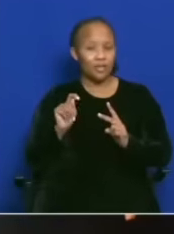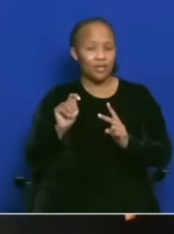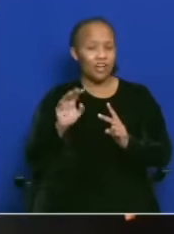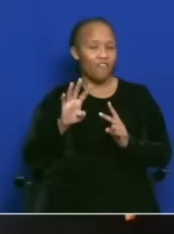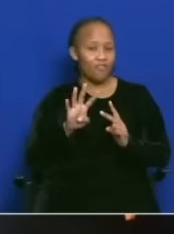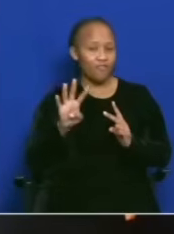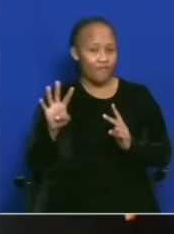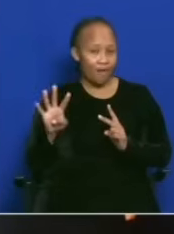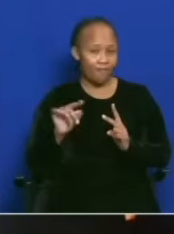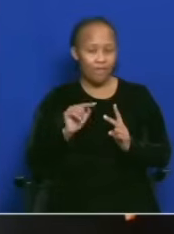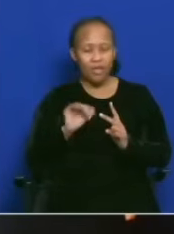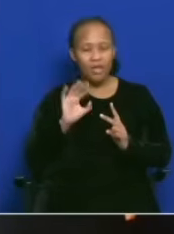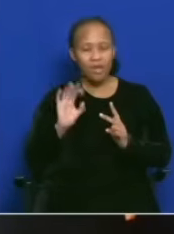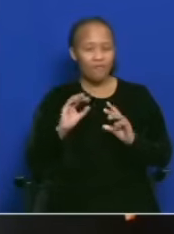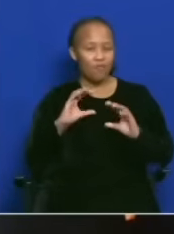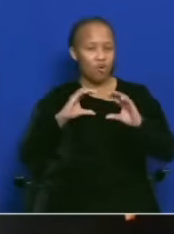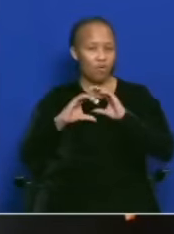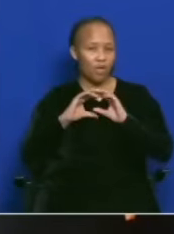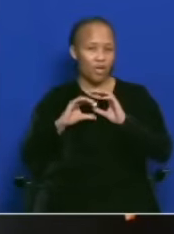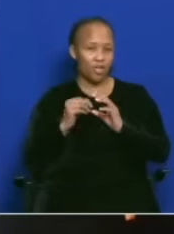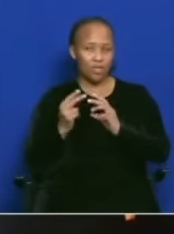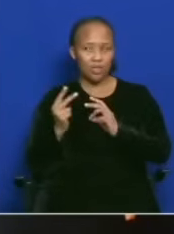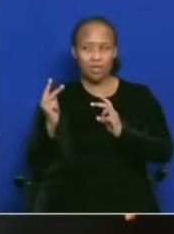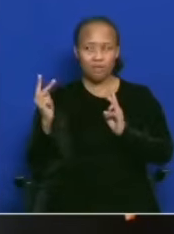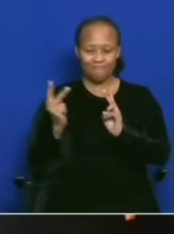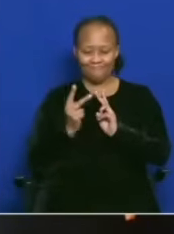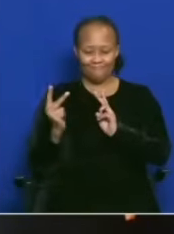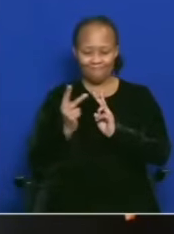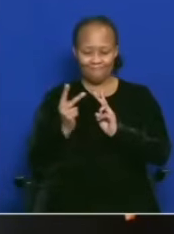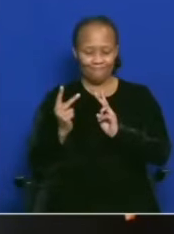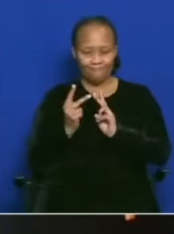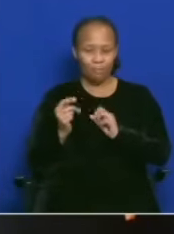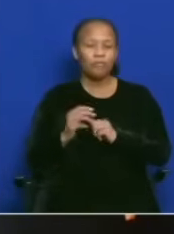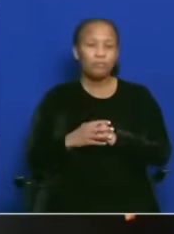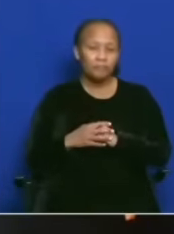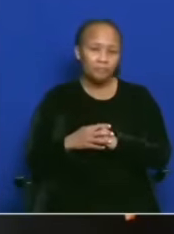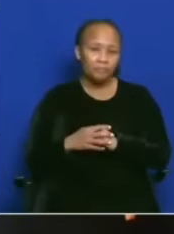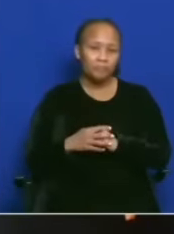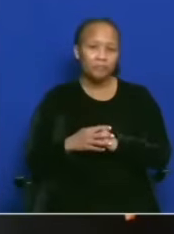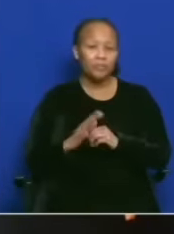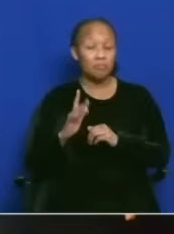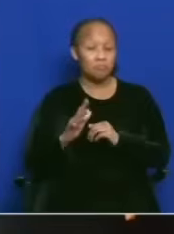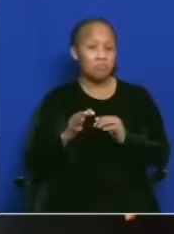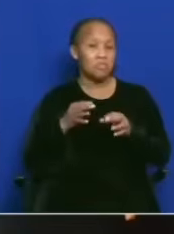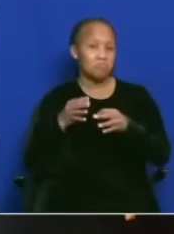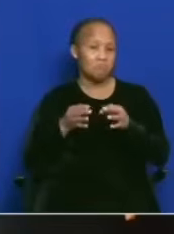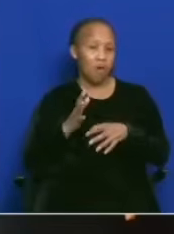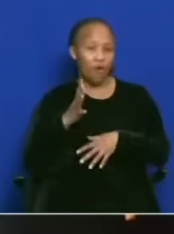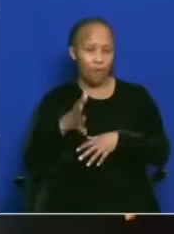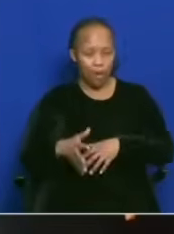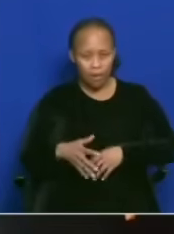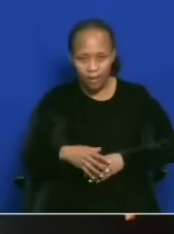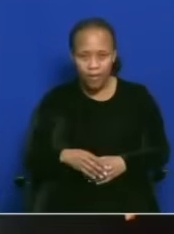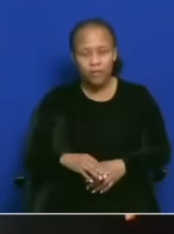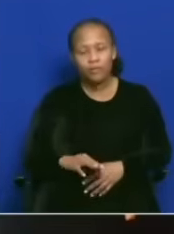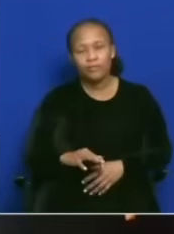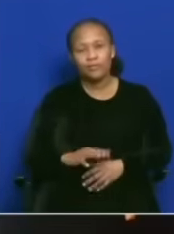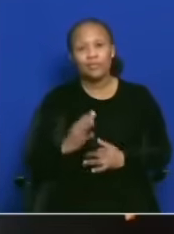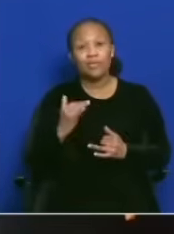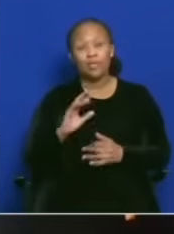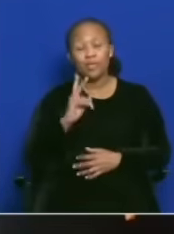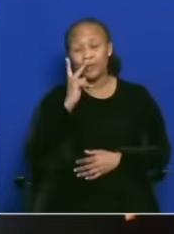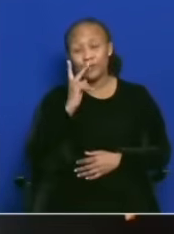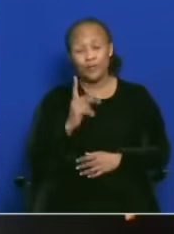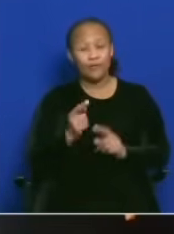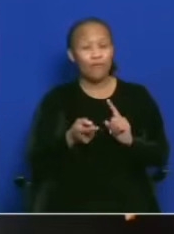communications between the two that I'll be going through. And it's best to see it in these different phases, and